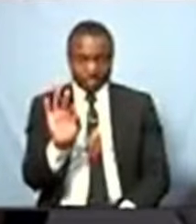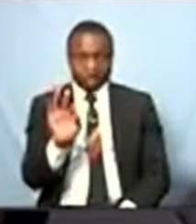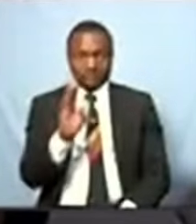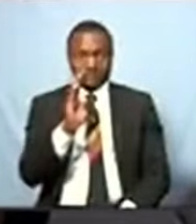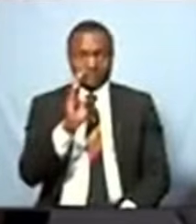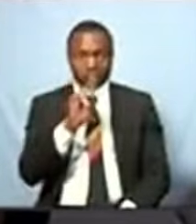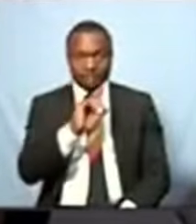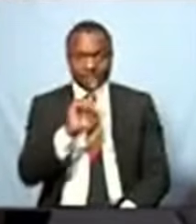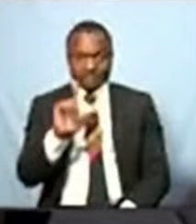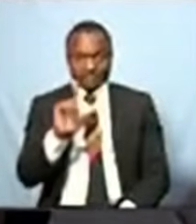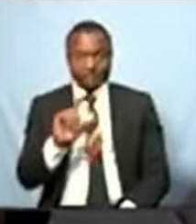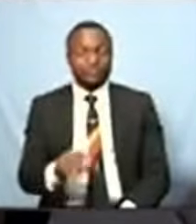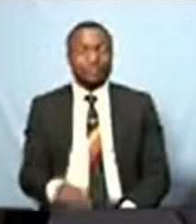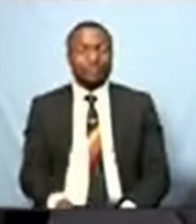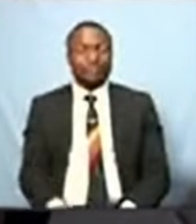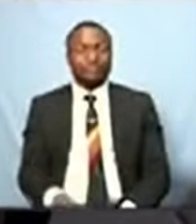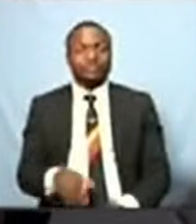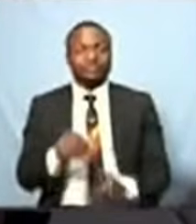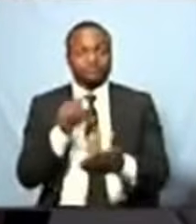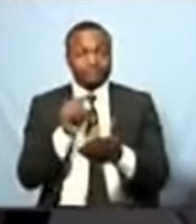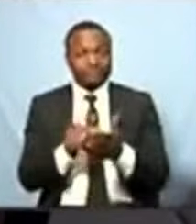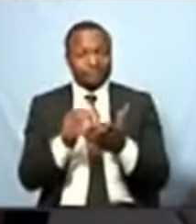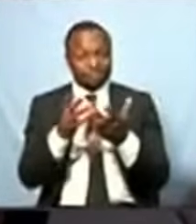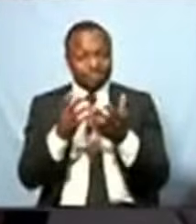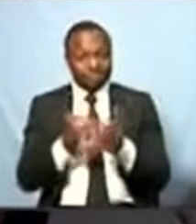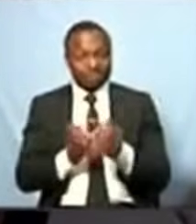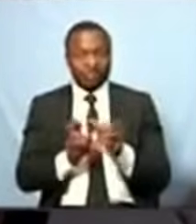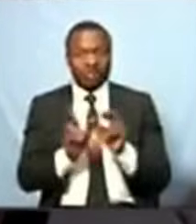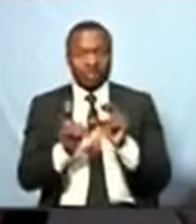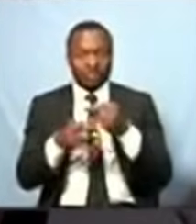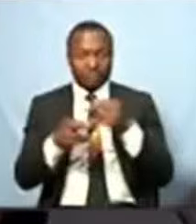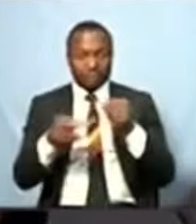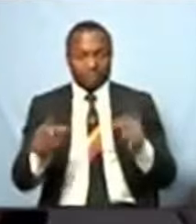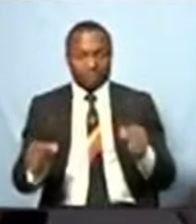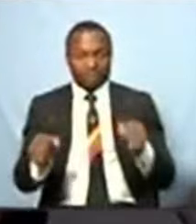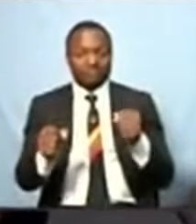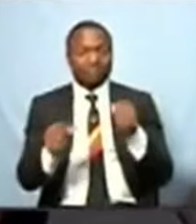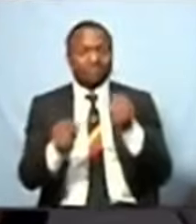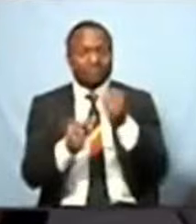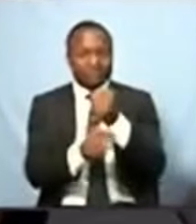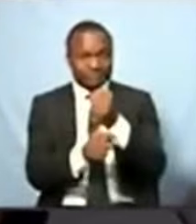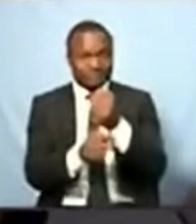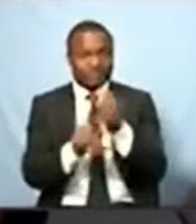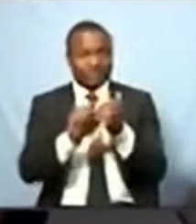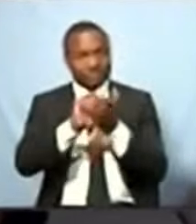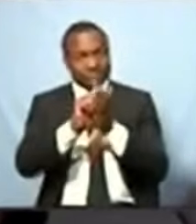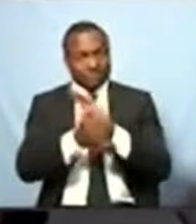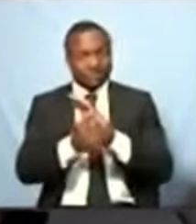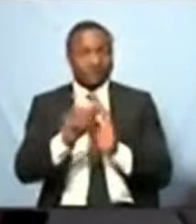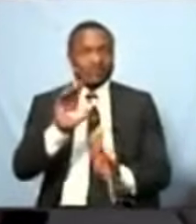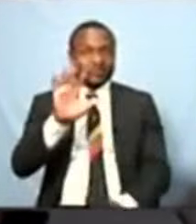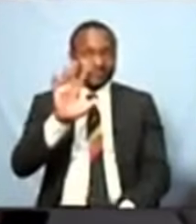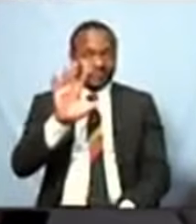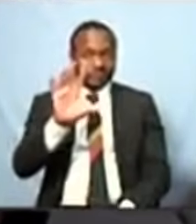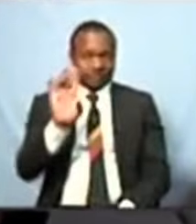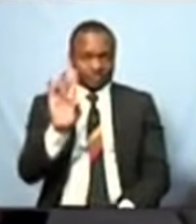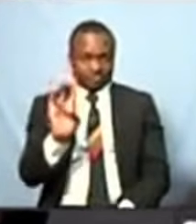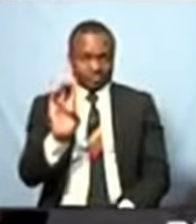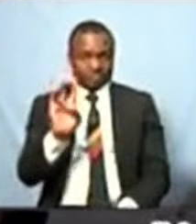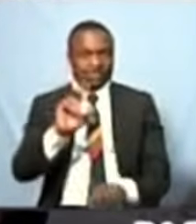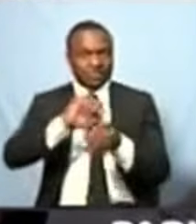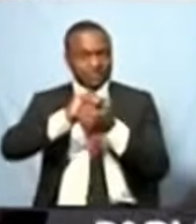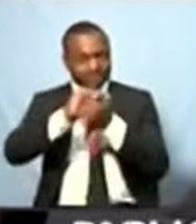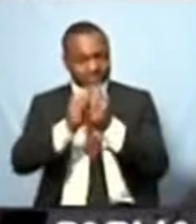bill. These seek to repeal and replace Article 57 and